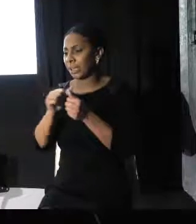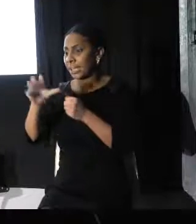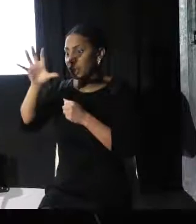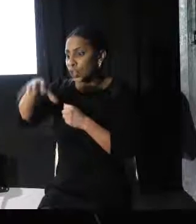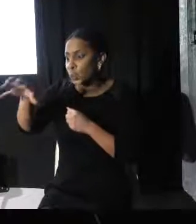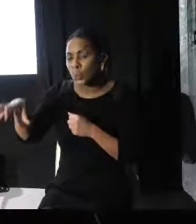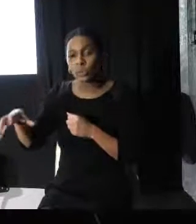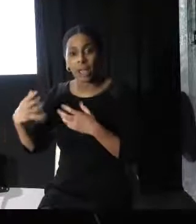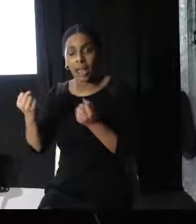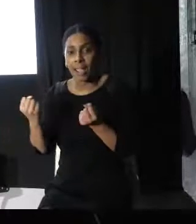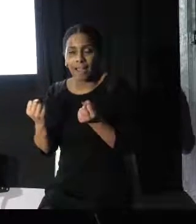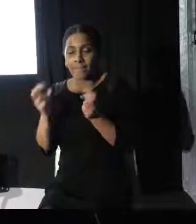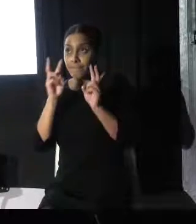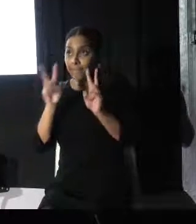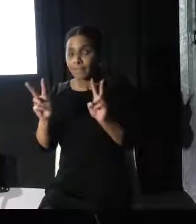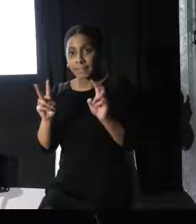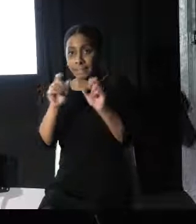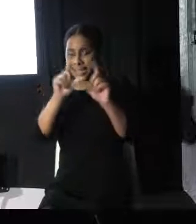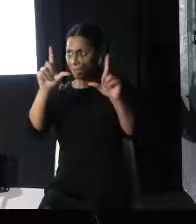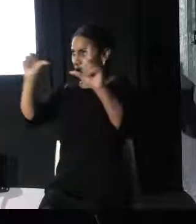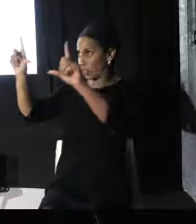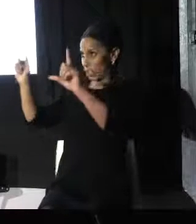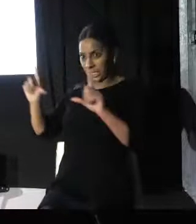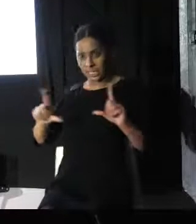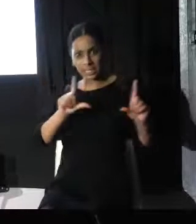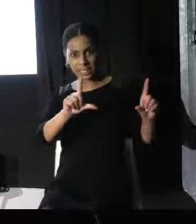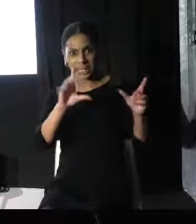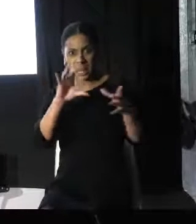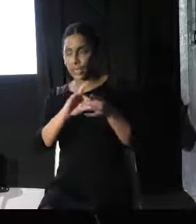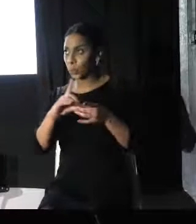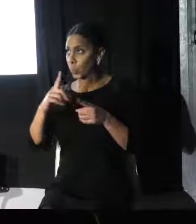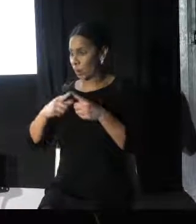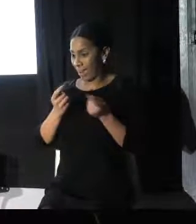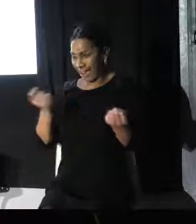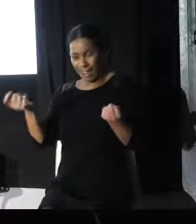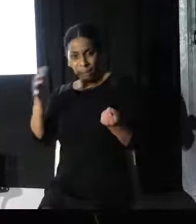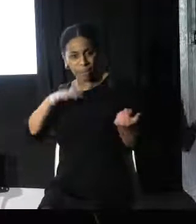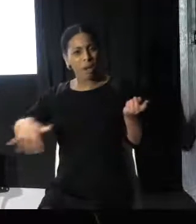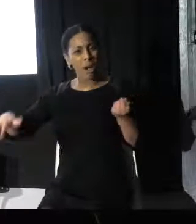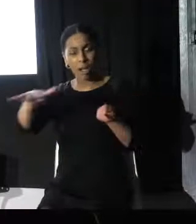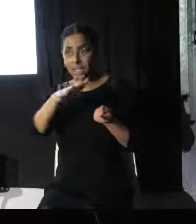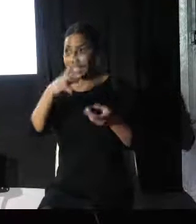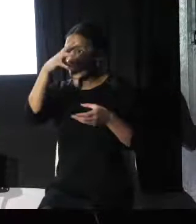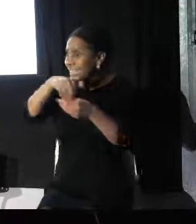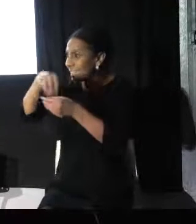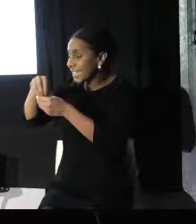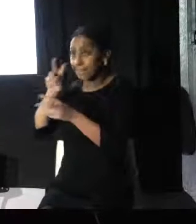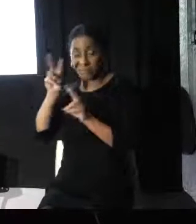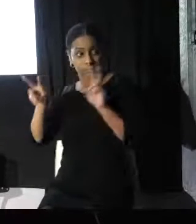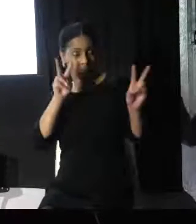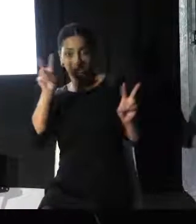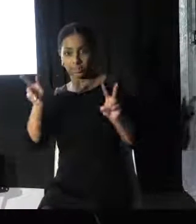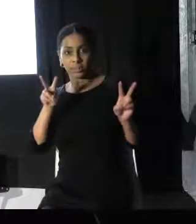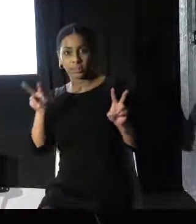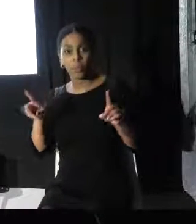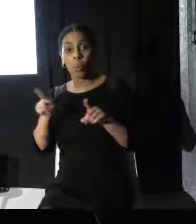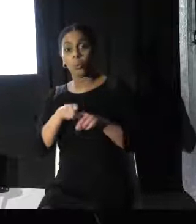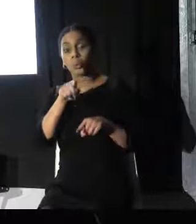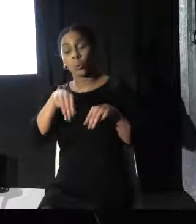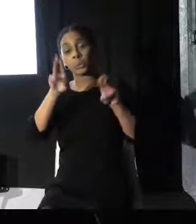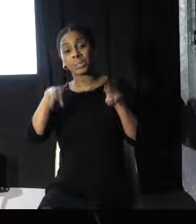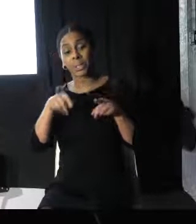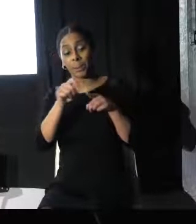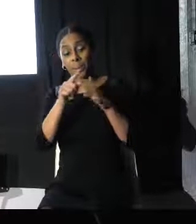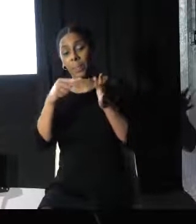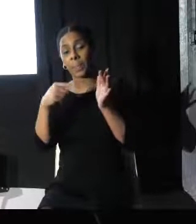These images of empire and supremacy were built physically into the built environment, and of course into the Pitt Rivers itself, which is